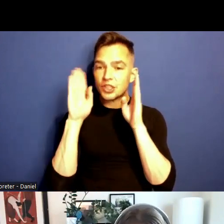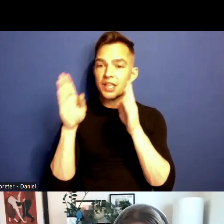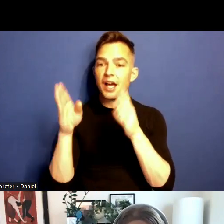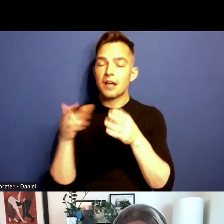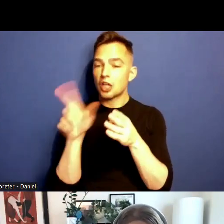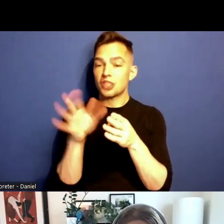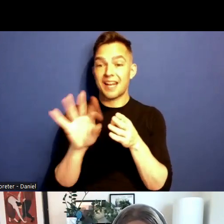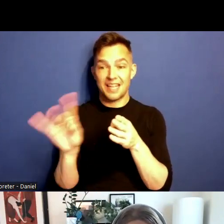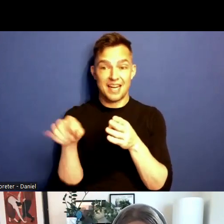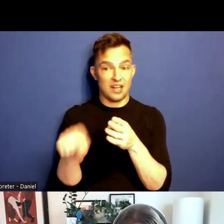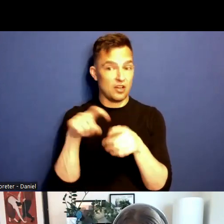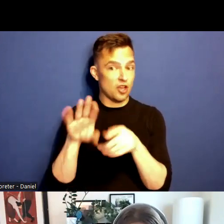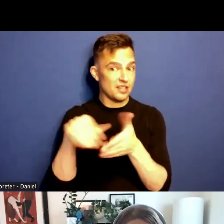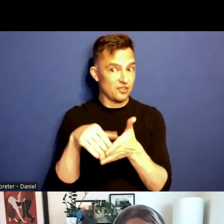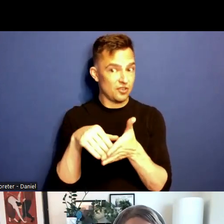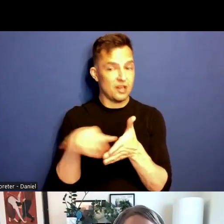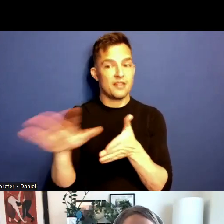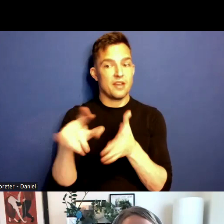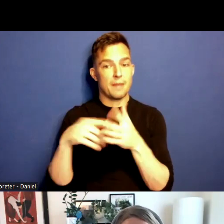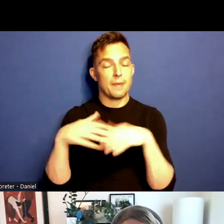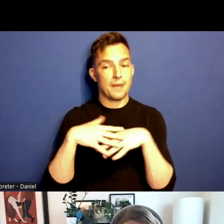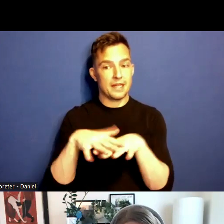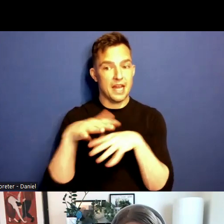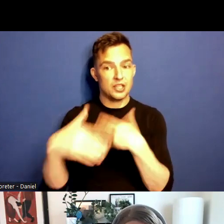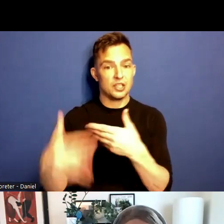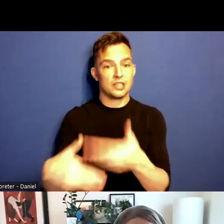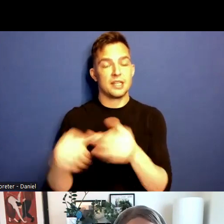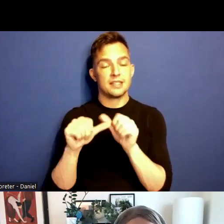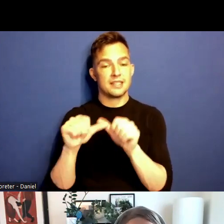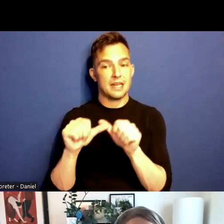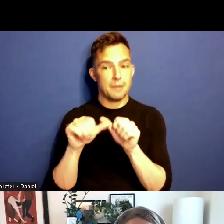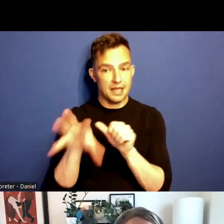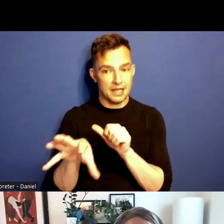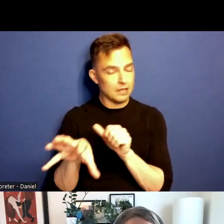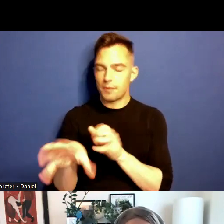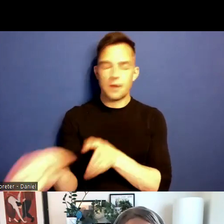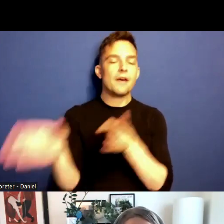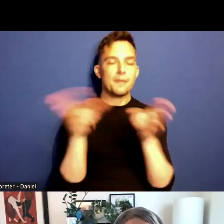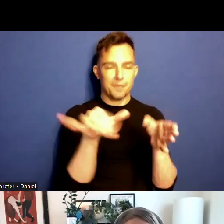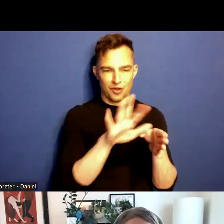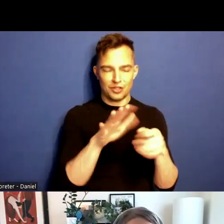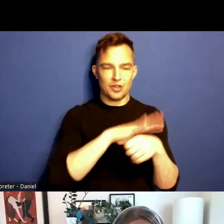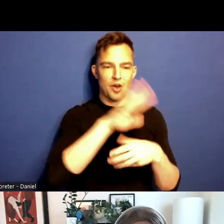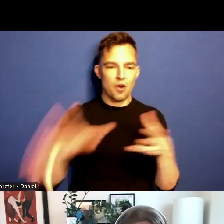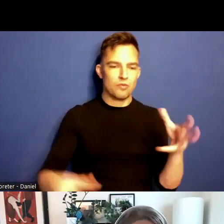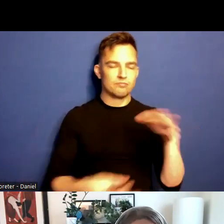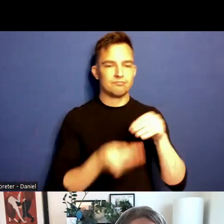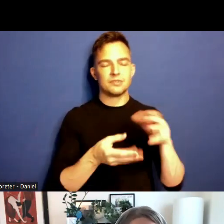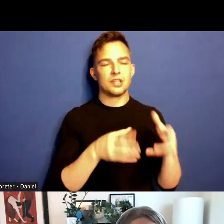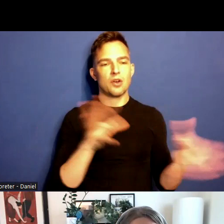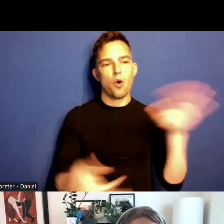the 988 call centers and their implementation and sustainability, but also to the entire crisis